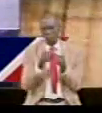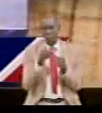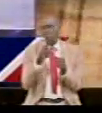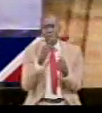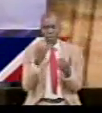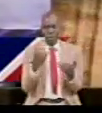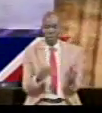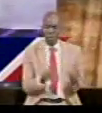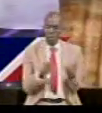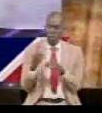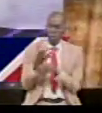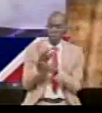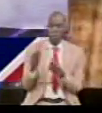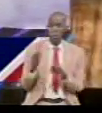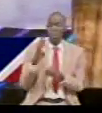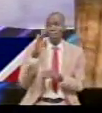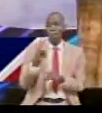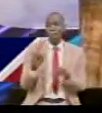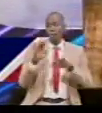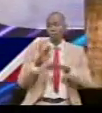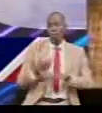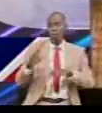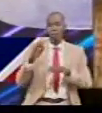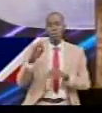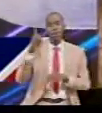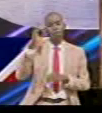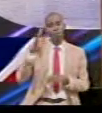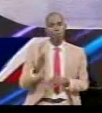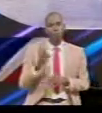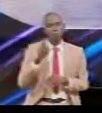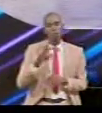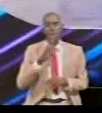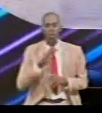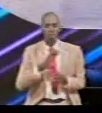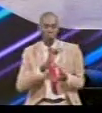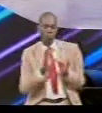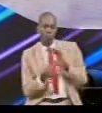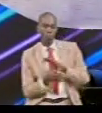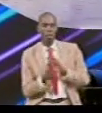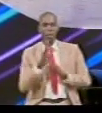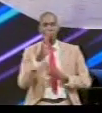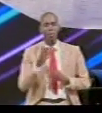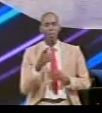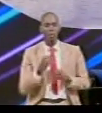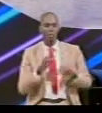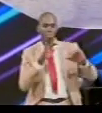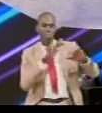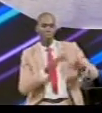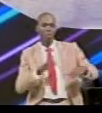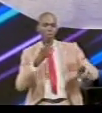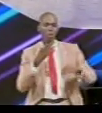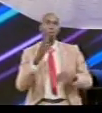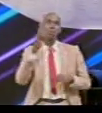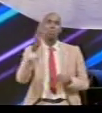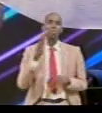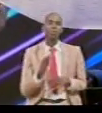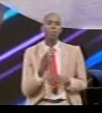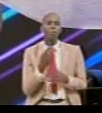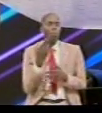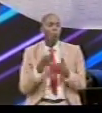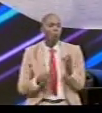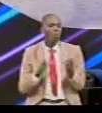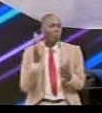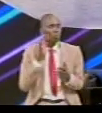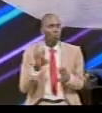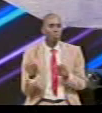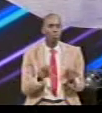God. Now you are converted by the mercy of God. You are transformed by the mercy of God. What do? Do you